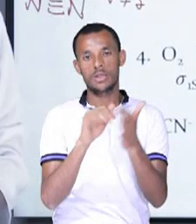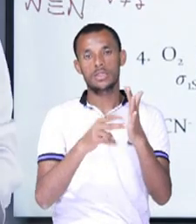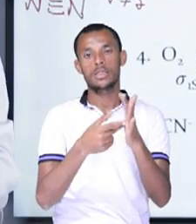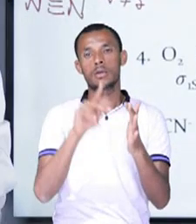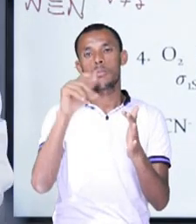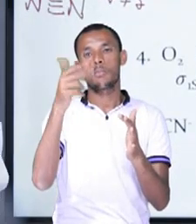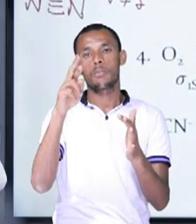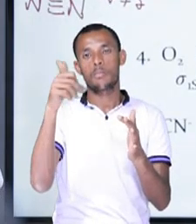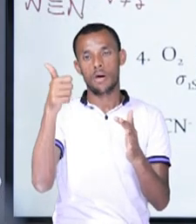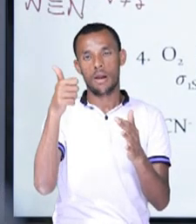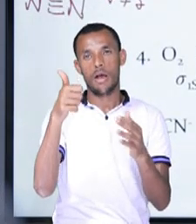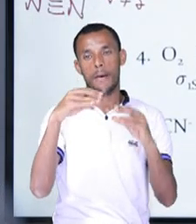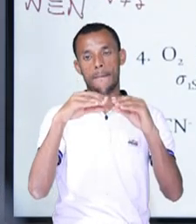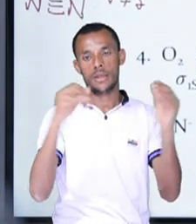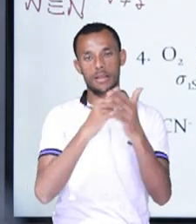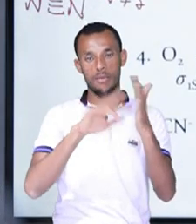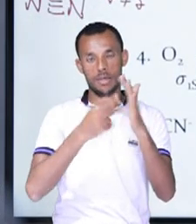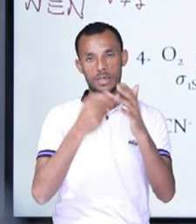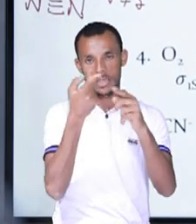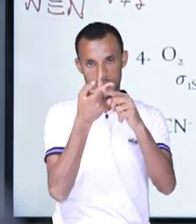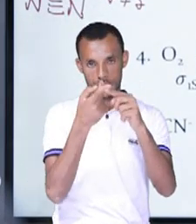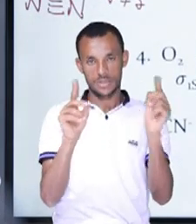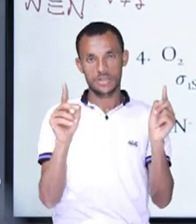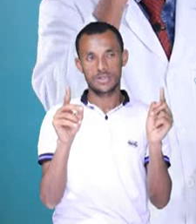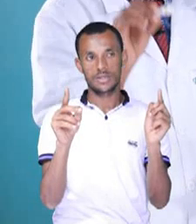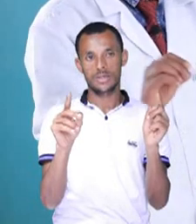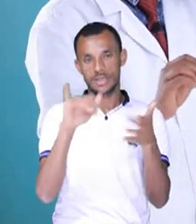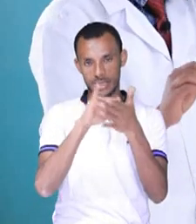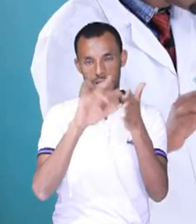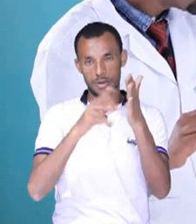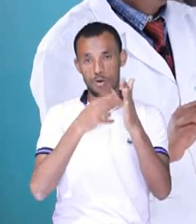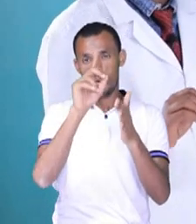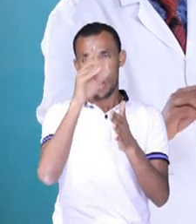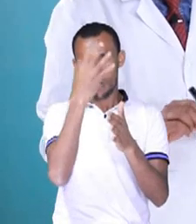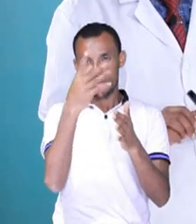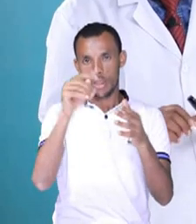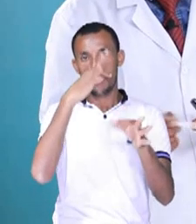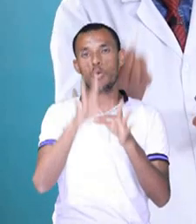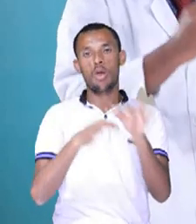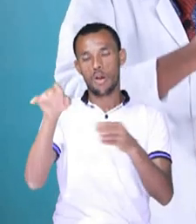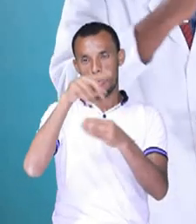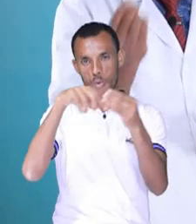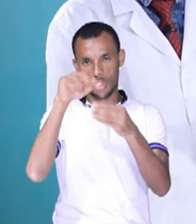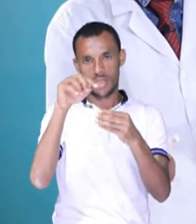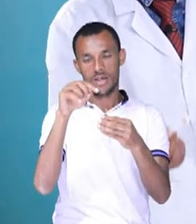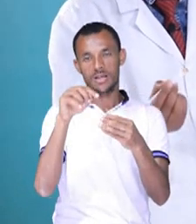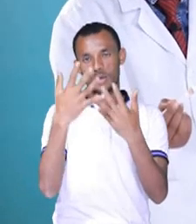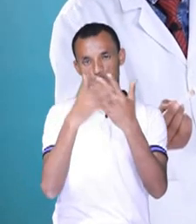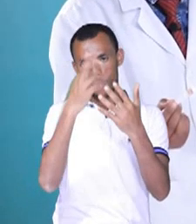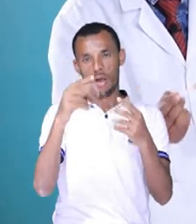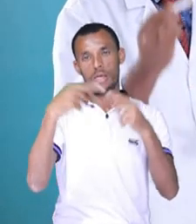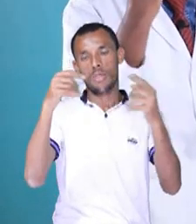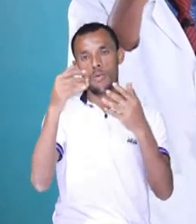paramagnetic. Paramagnetic means a species. That means one of the molecular orbital, the bonding or the anti-bonding,